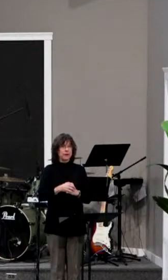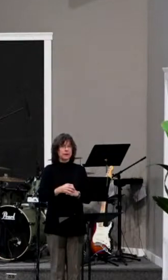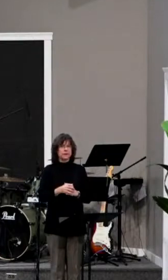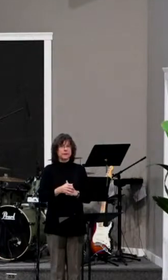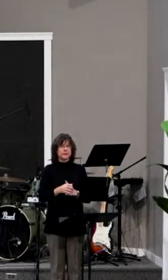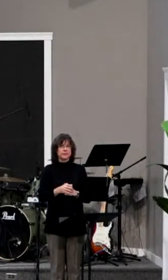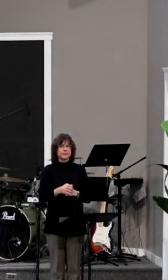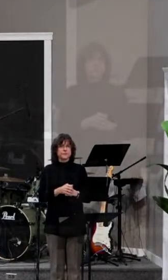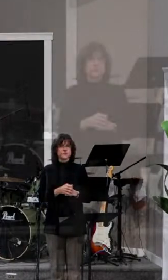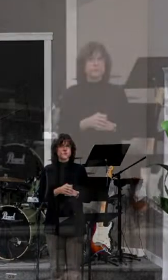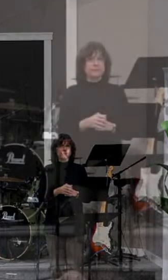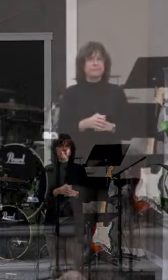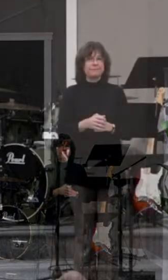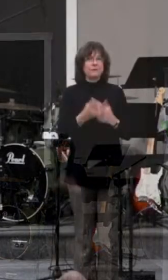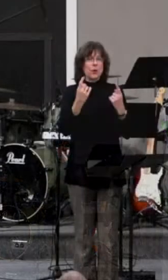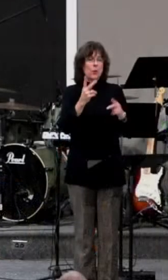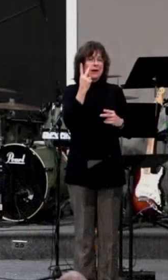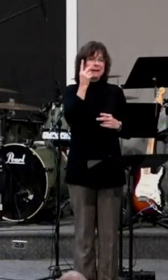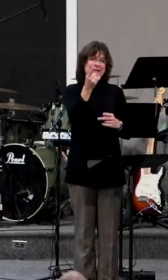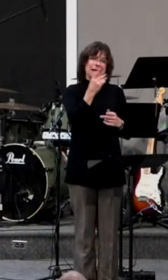Every time I see that video,